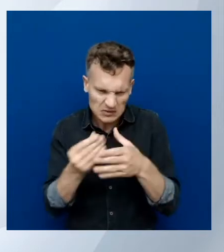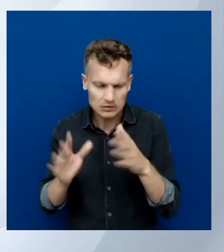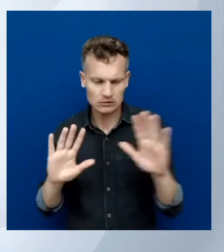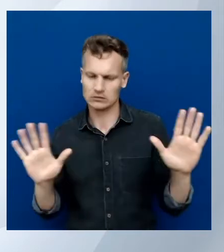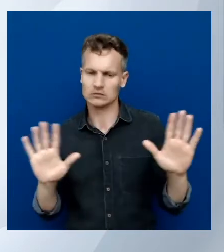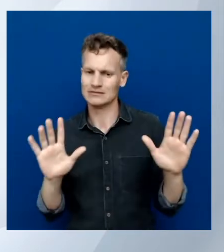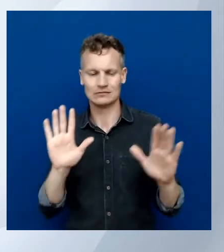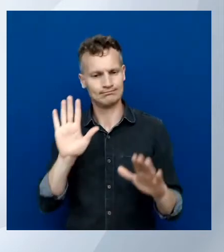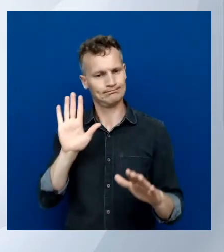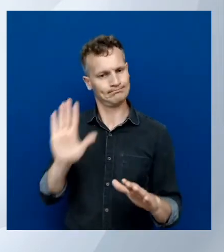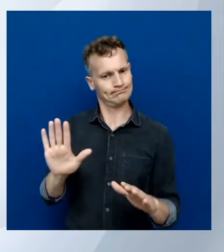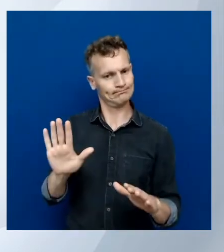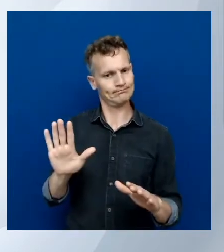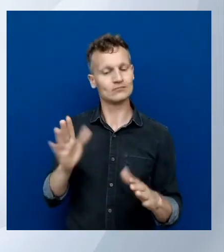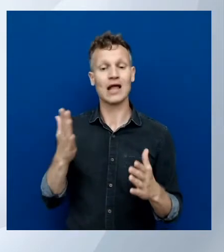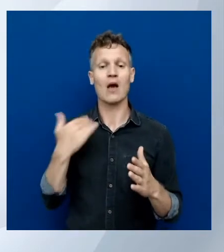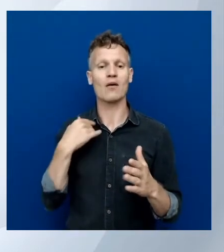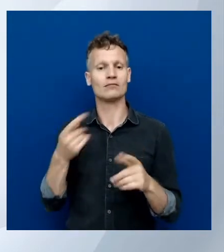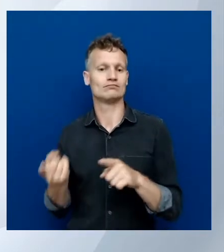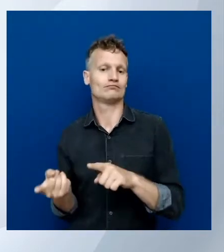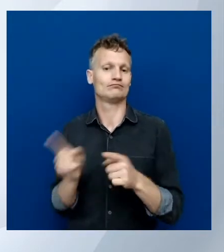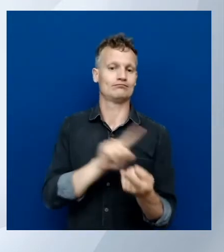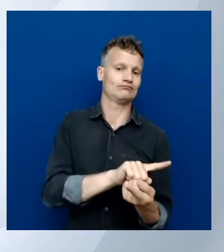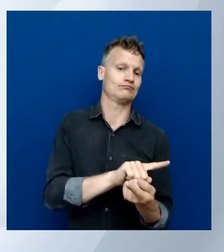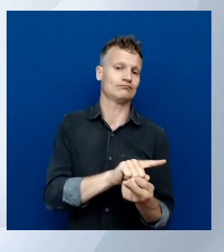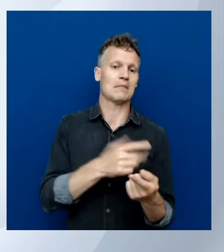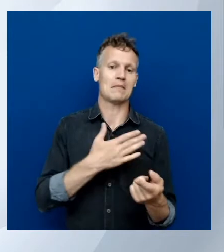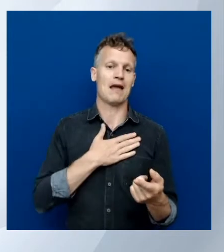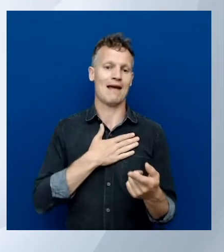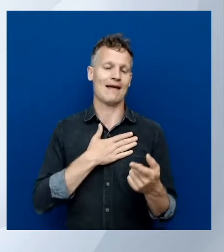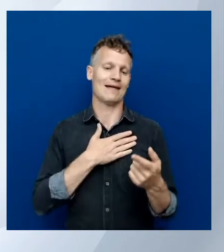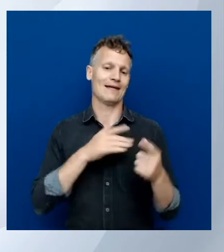my editor. Let me see if this works.